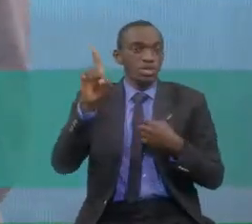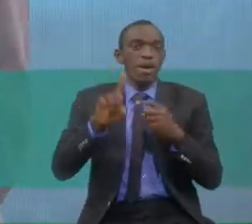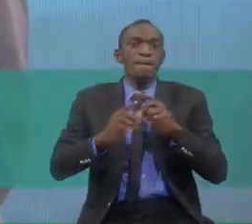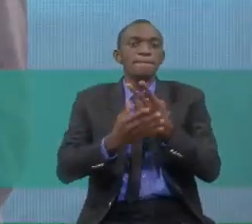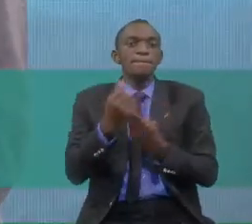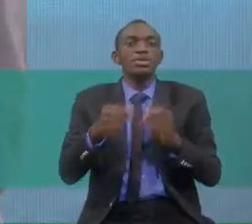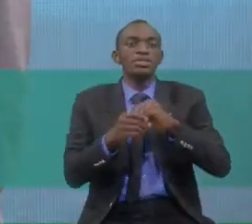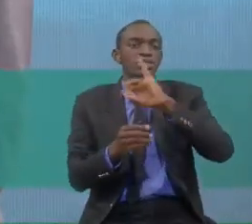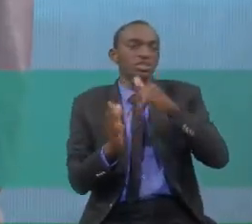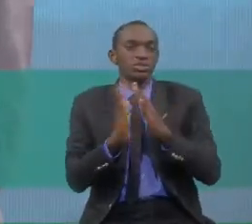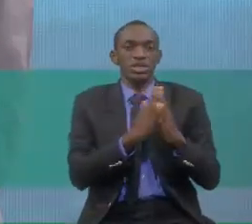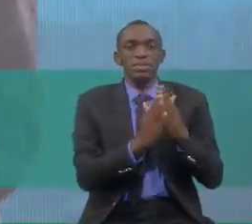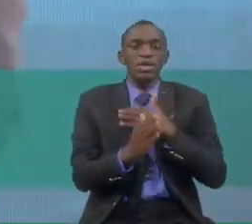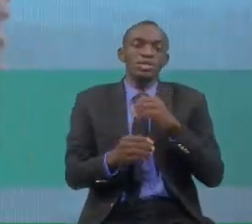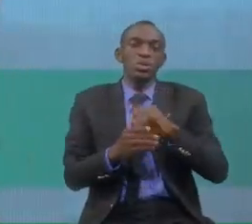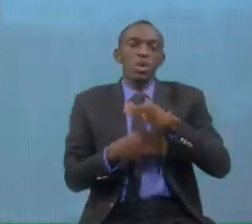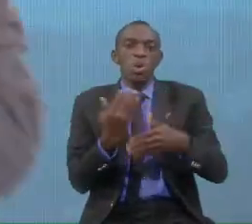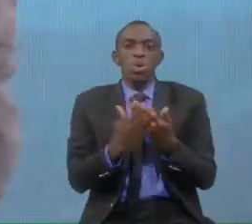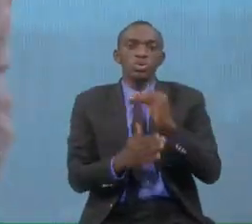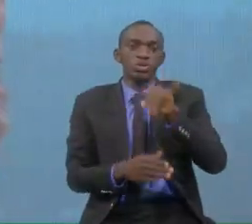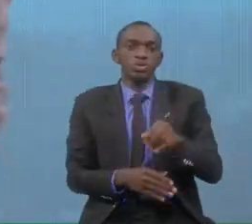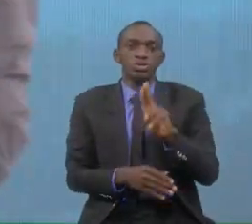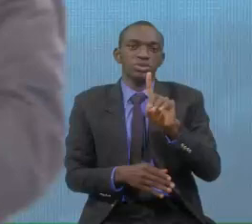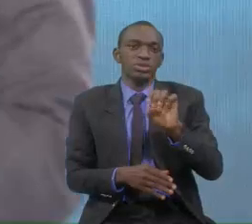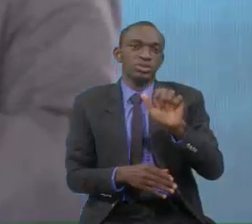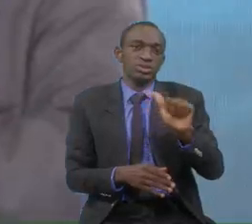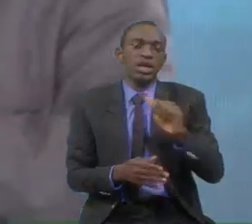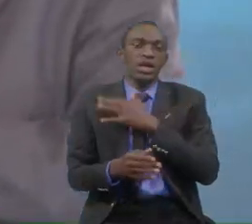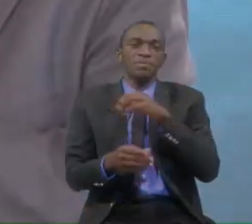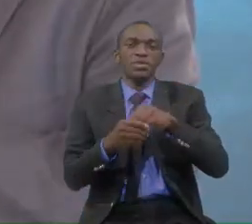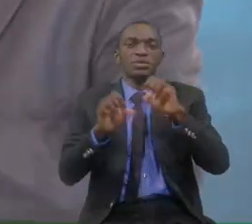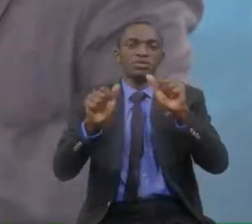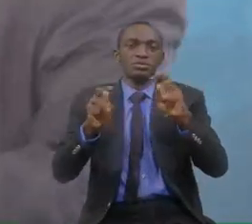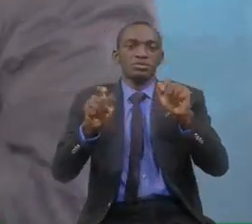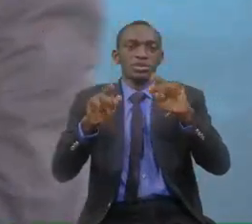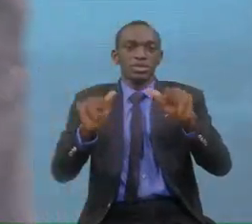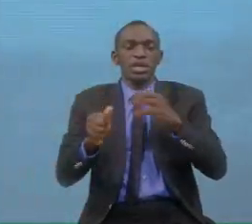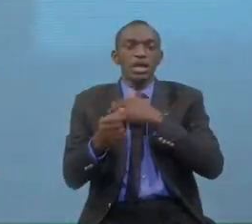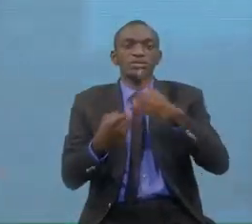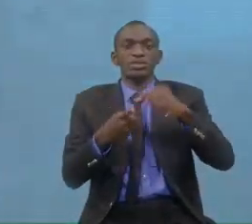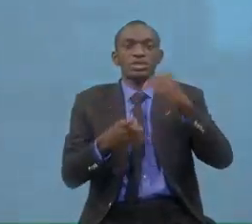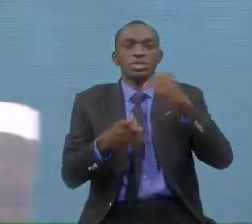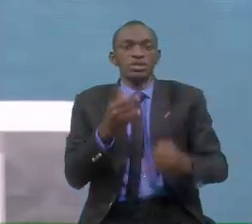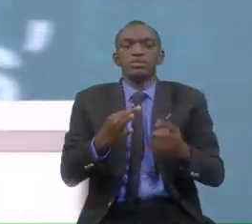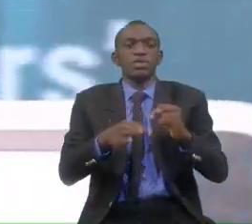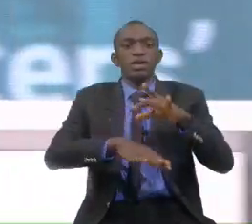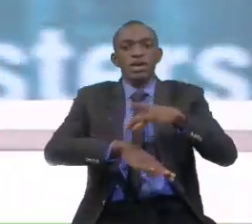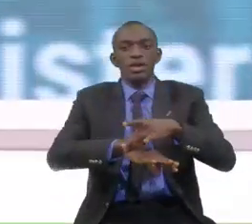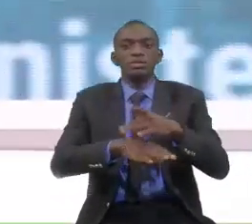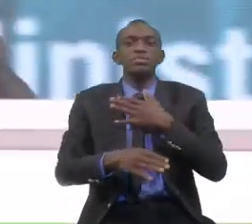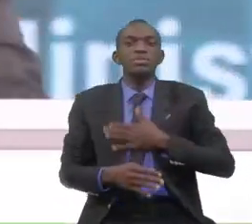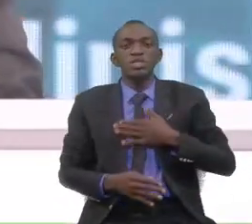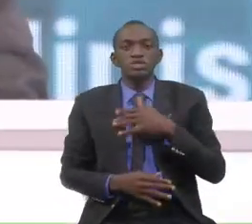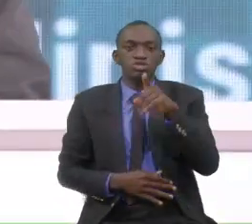all Judea, and in Samaria, and unto the uttermost part of the earth. Please, you must